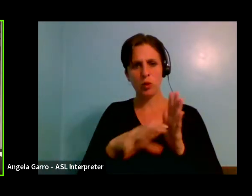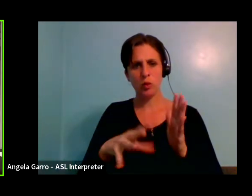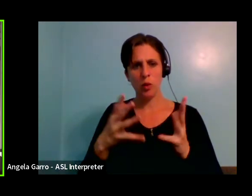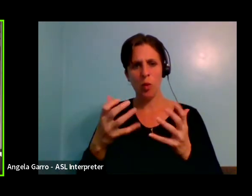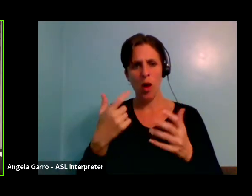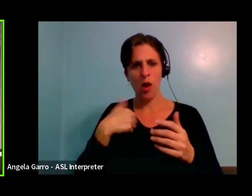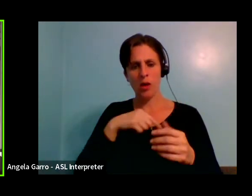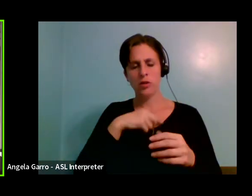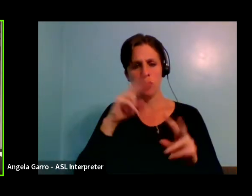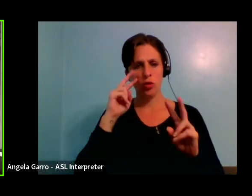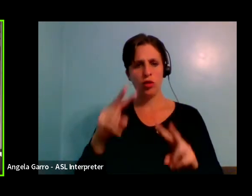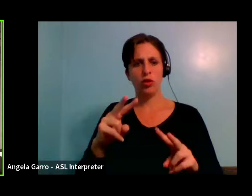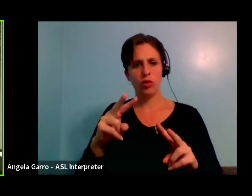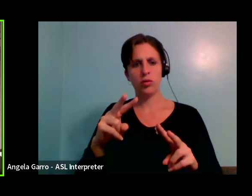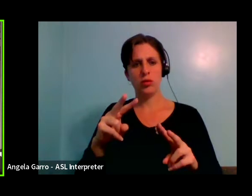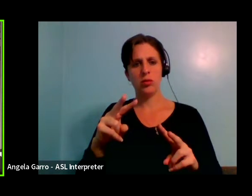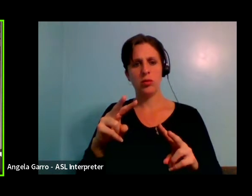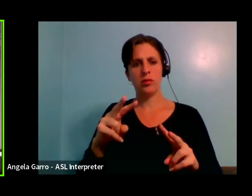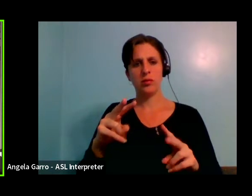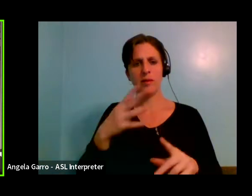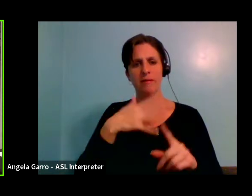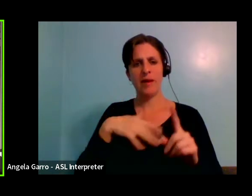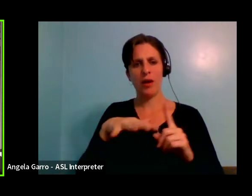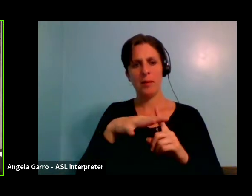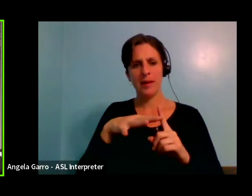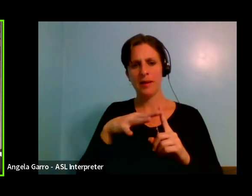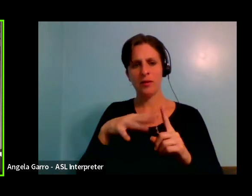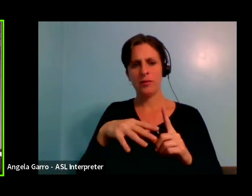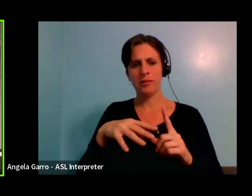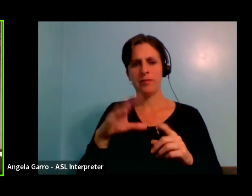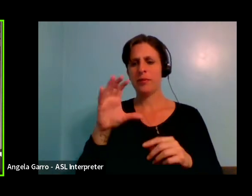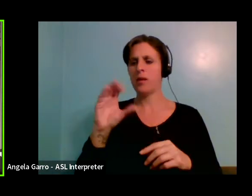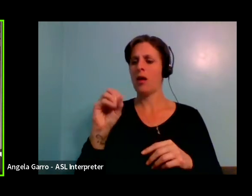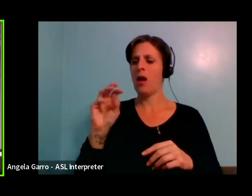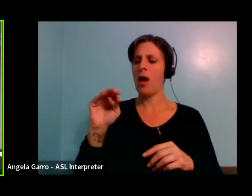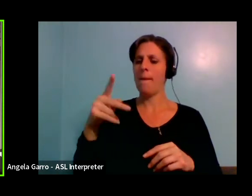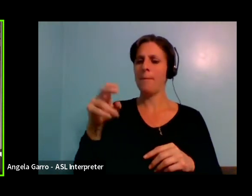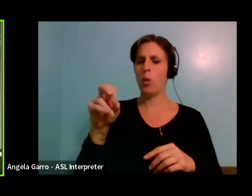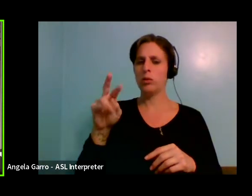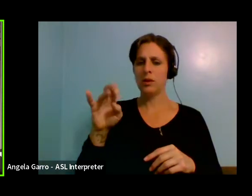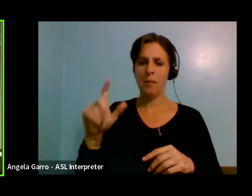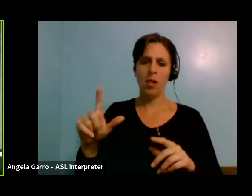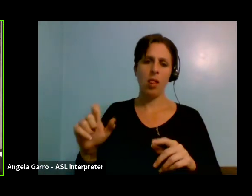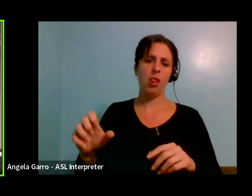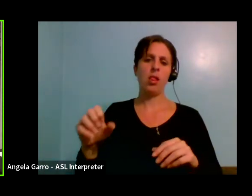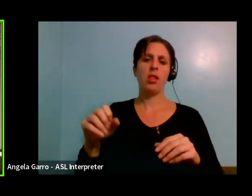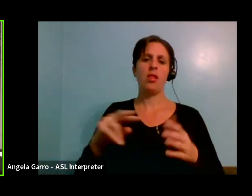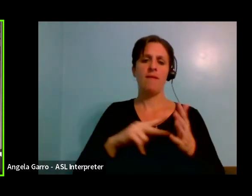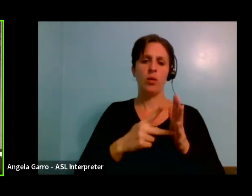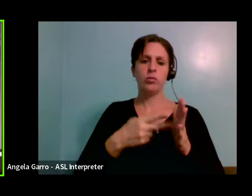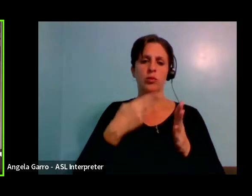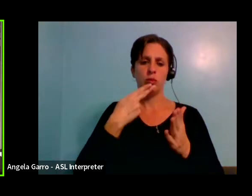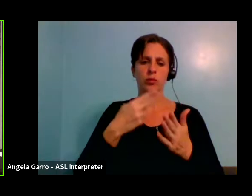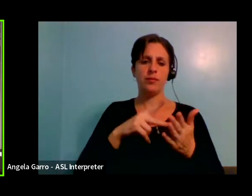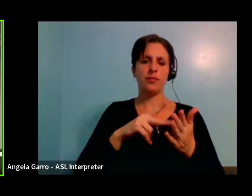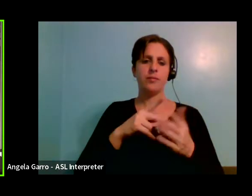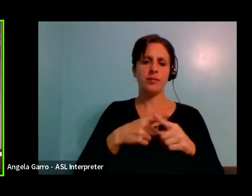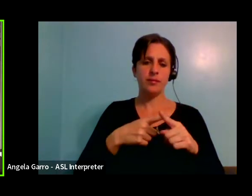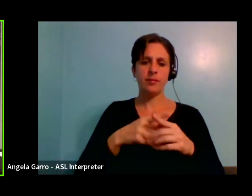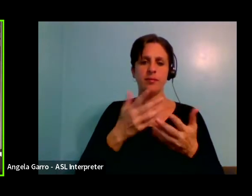look at the environmental, what's the right word? Like the compostable forks, spoons, knives, blades, what have you, like a whole